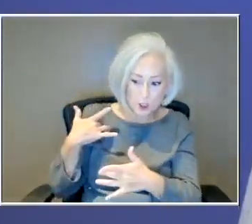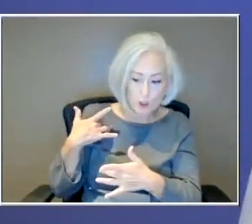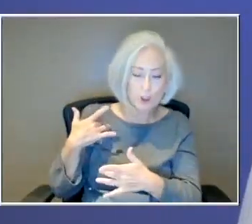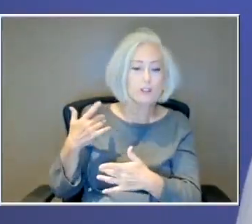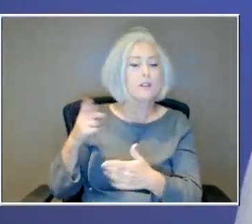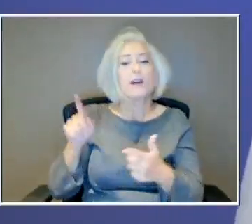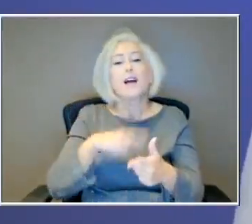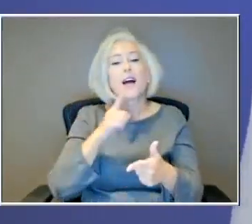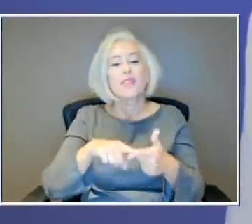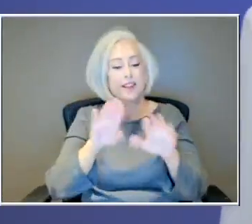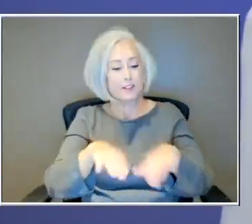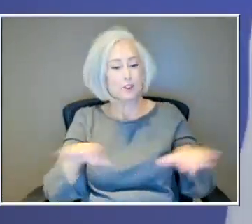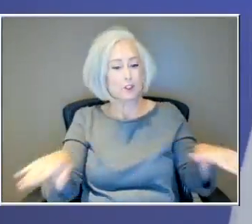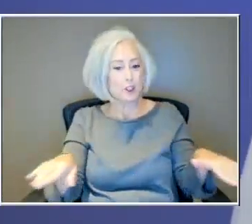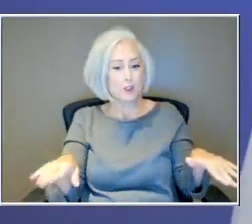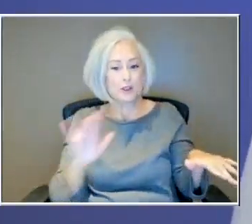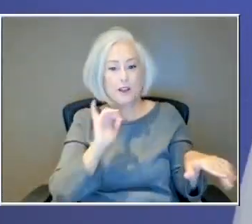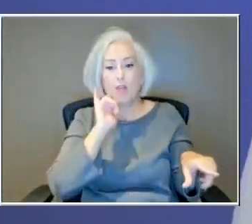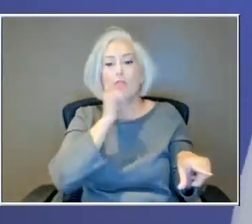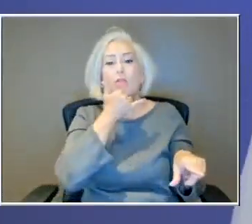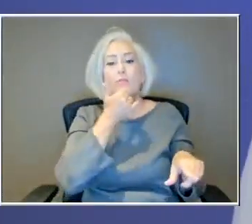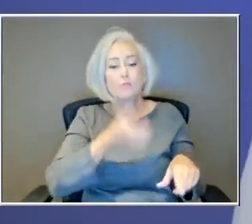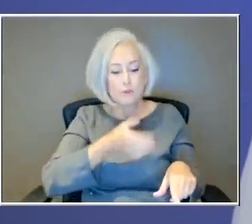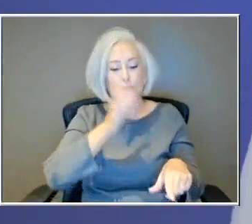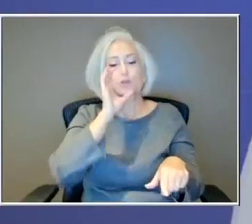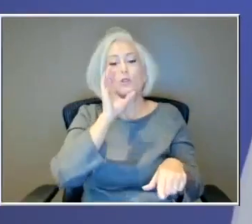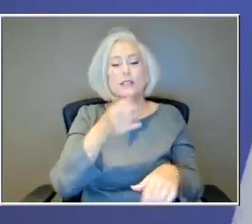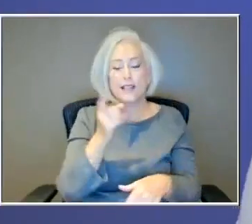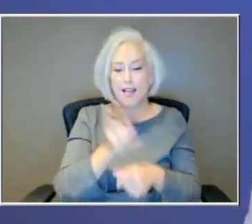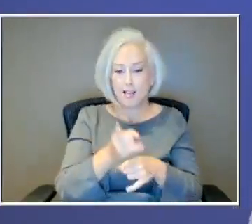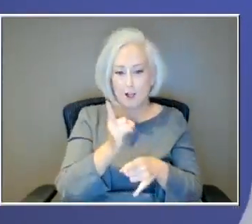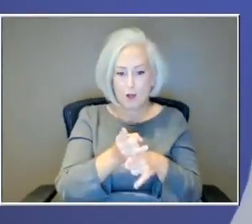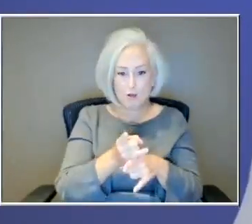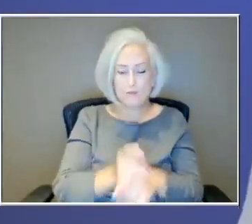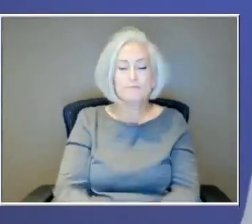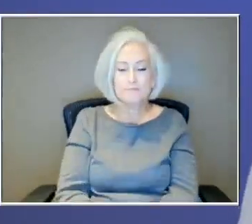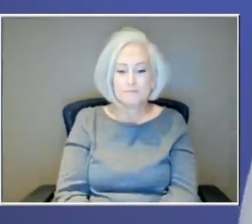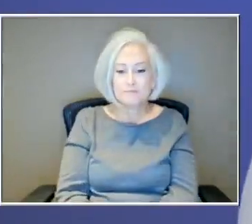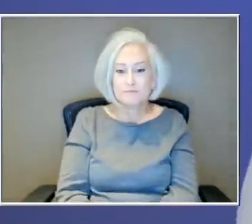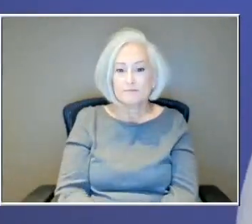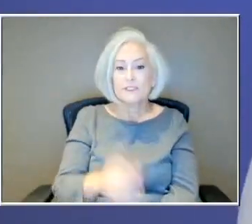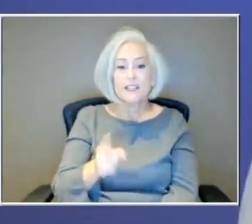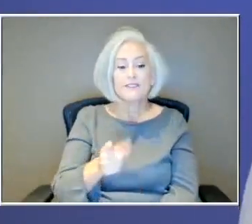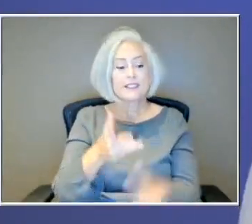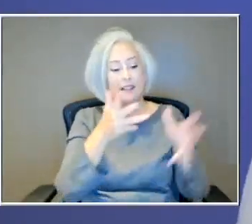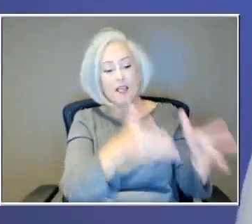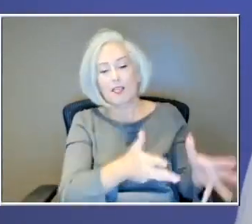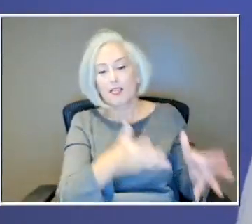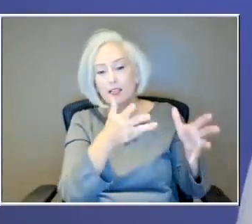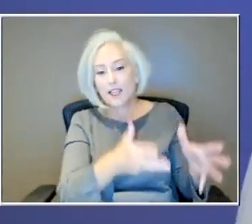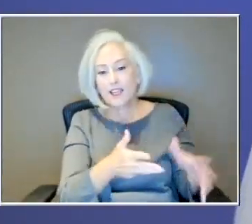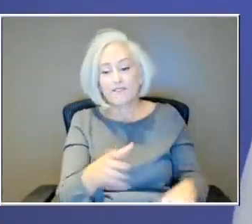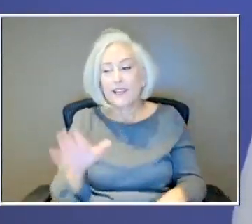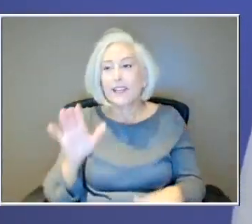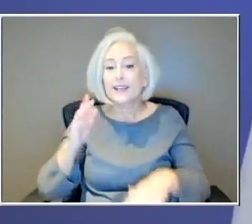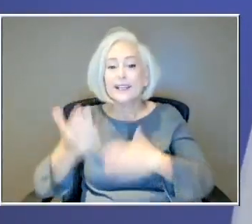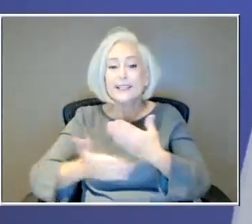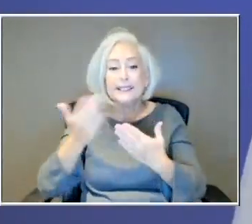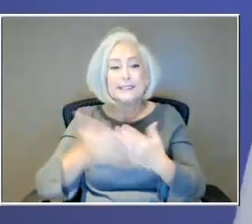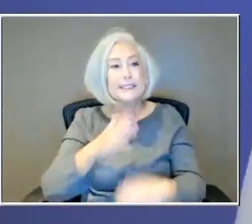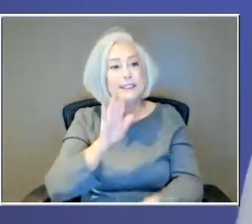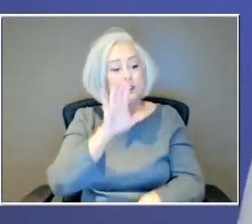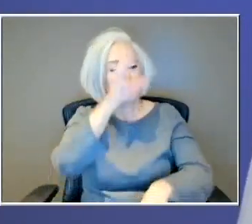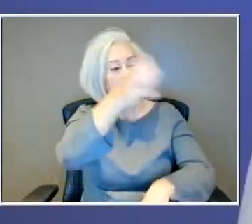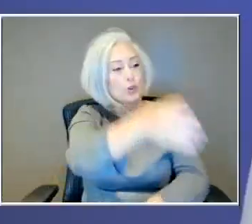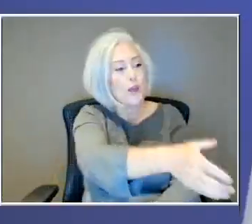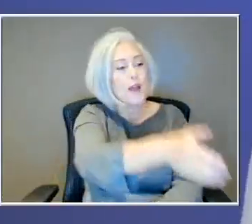have children that accidentally will drink alcohol, because especially if it's around and it's something that they can easily reach, kids will, a lot of times it